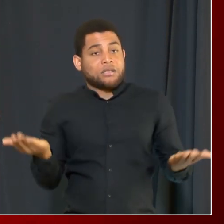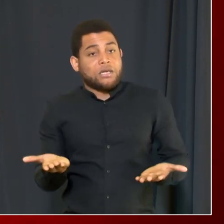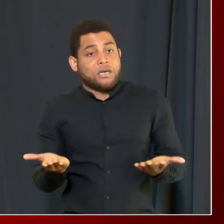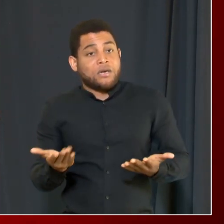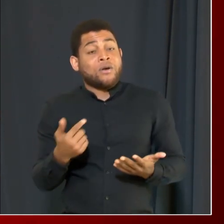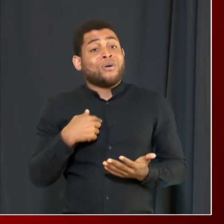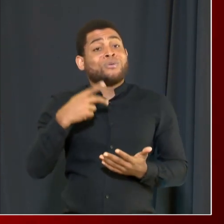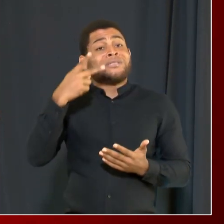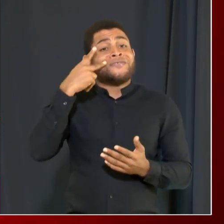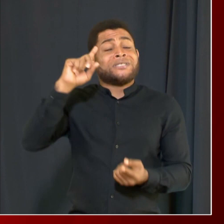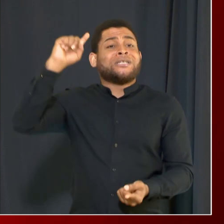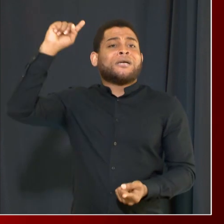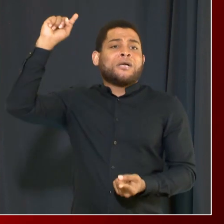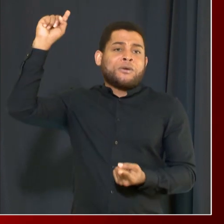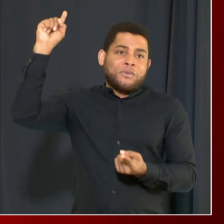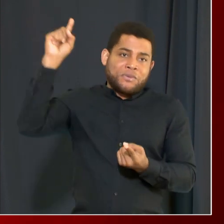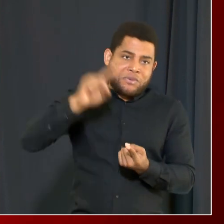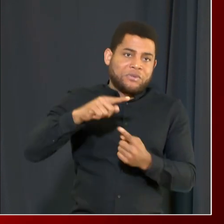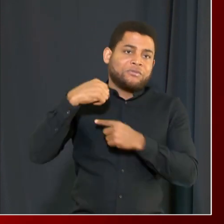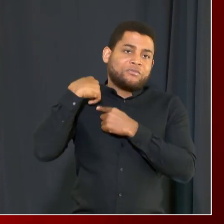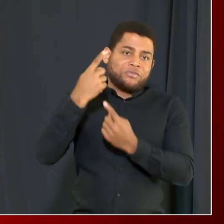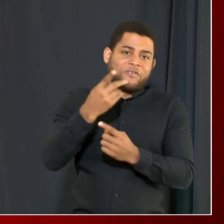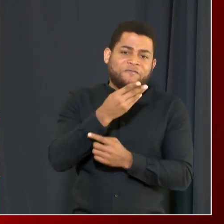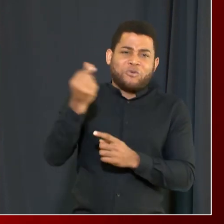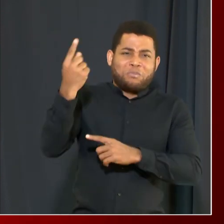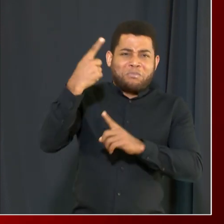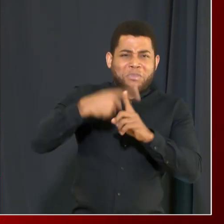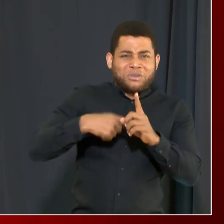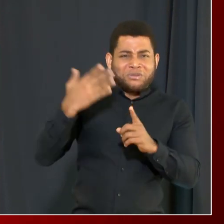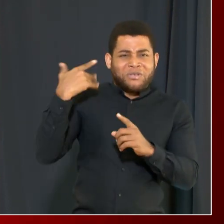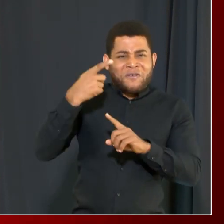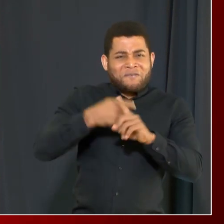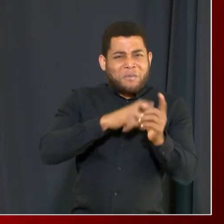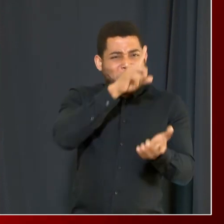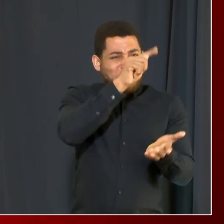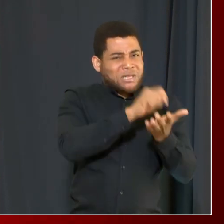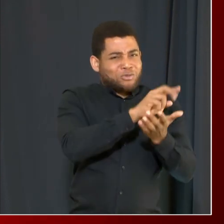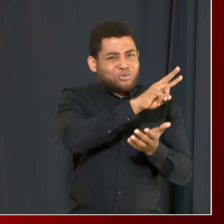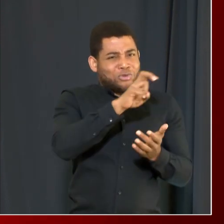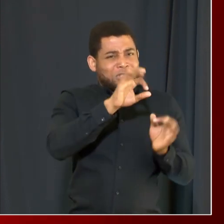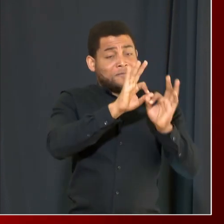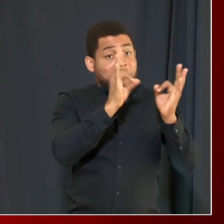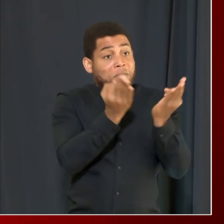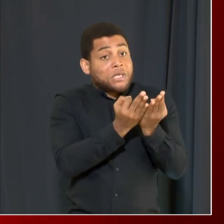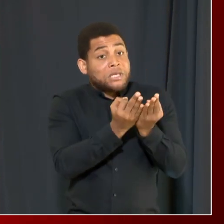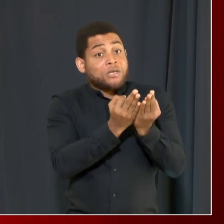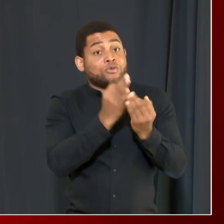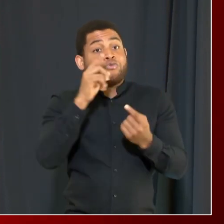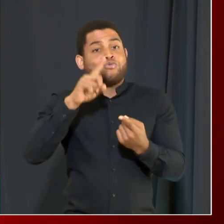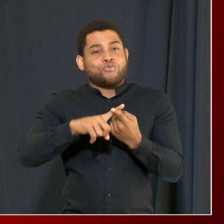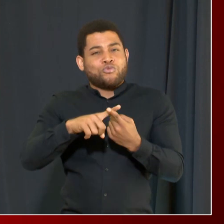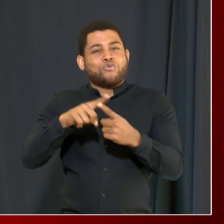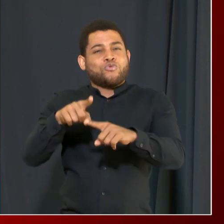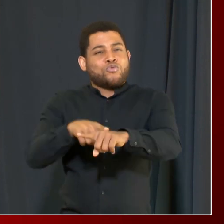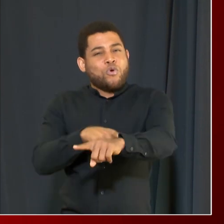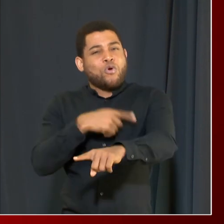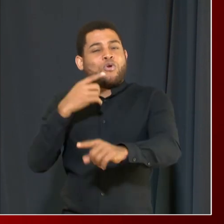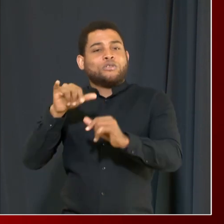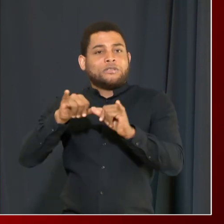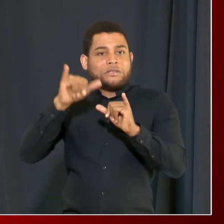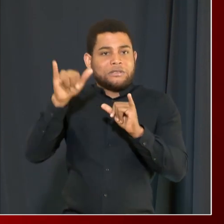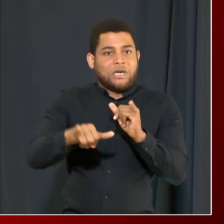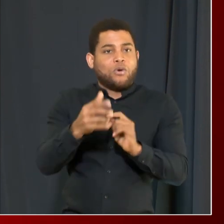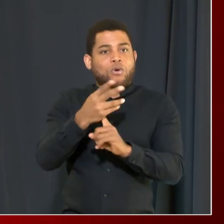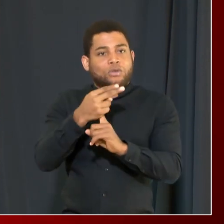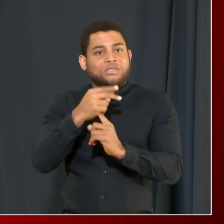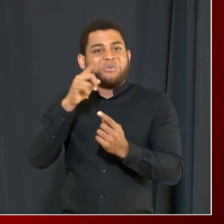past few months from about 1,200 individuals and families in those longer stay hotels to about 1,000